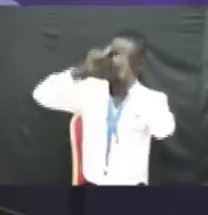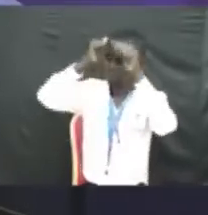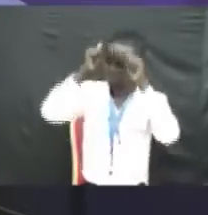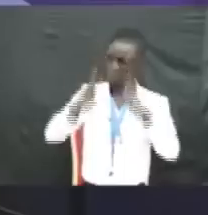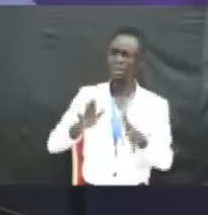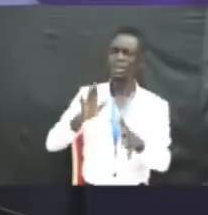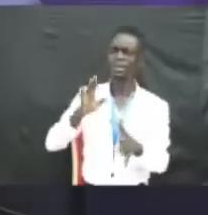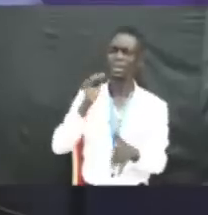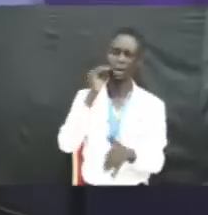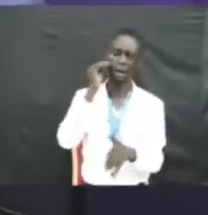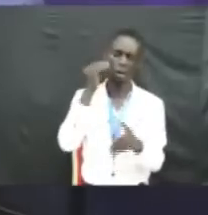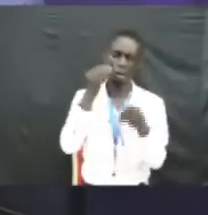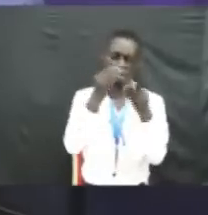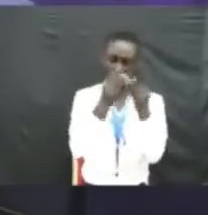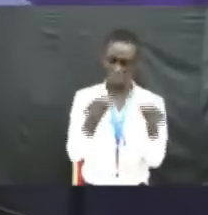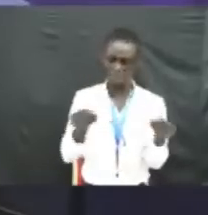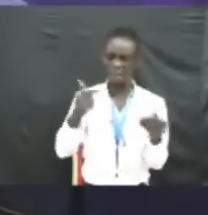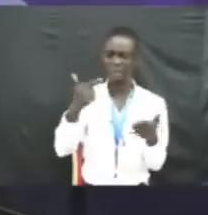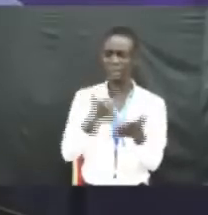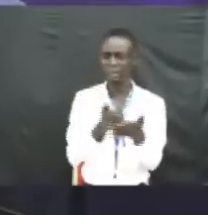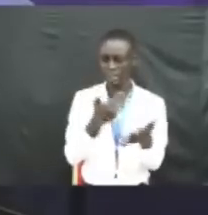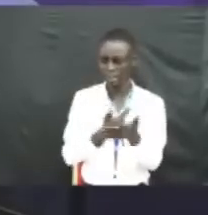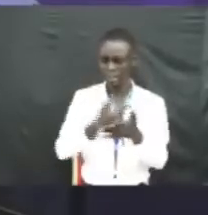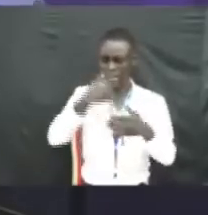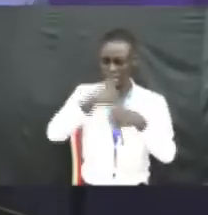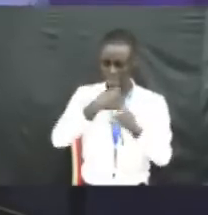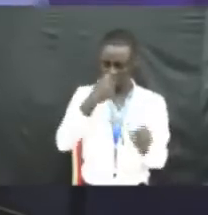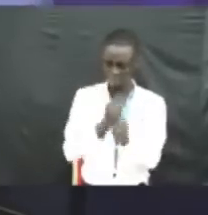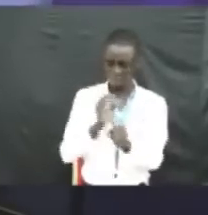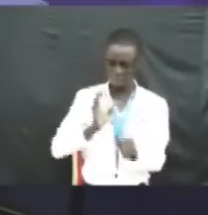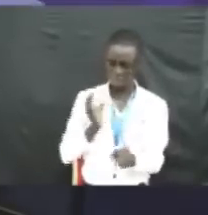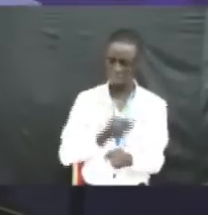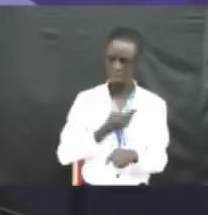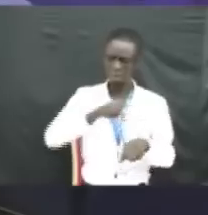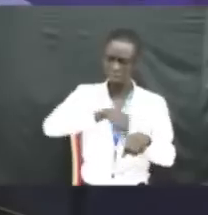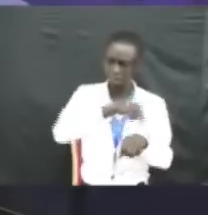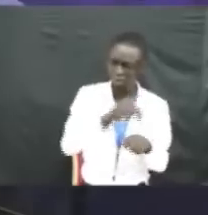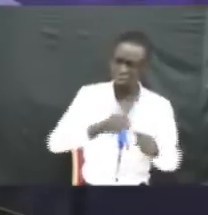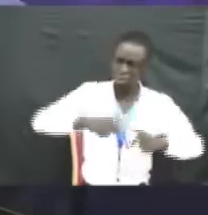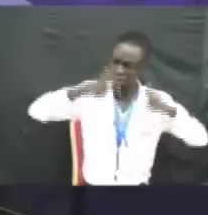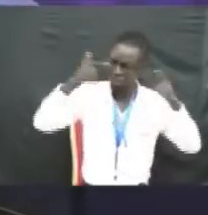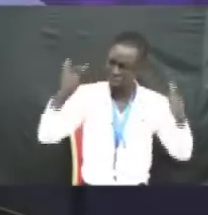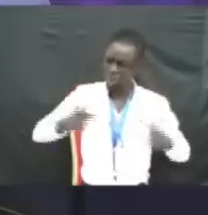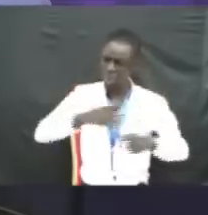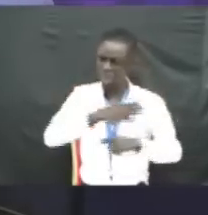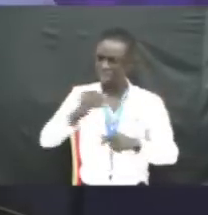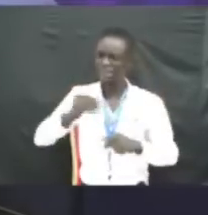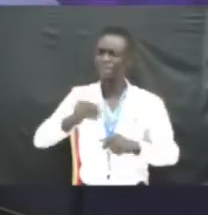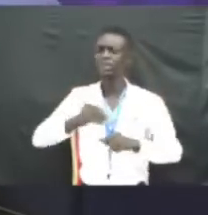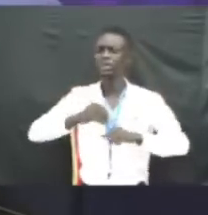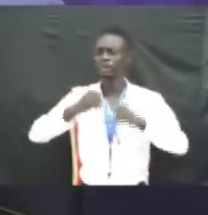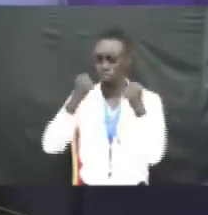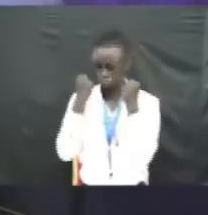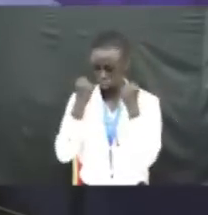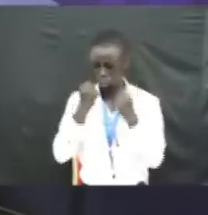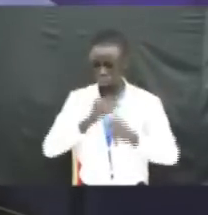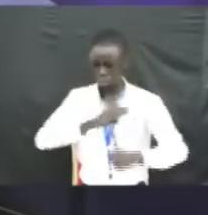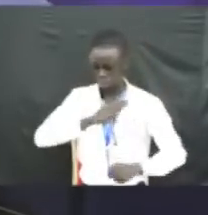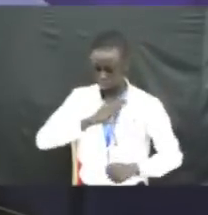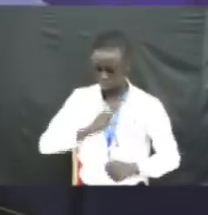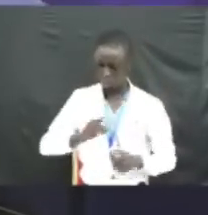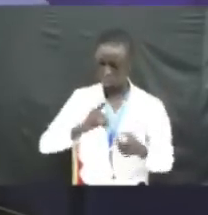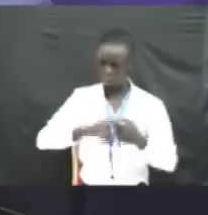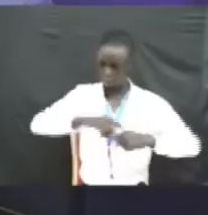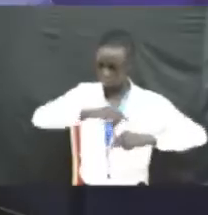Ghana. May you make our nation great and strong, bold to defend forever the cause of freedom